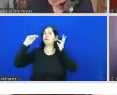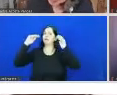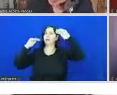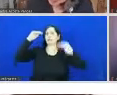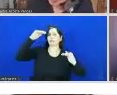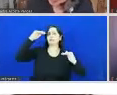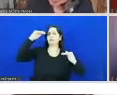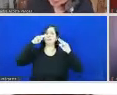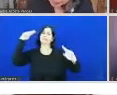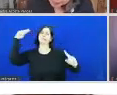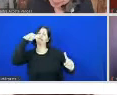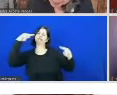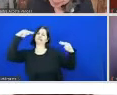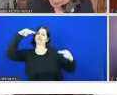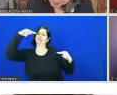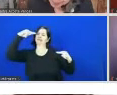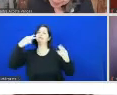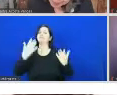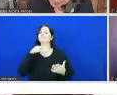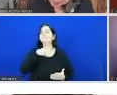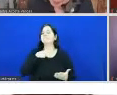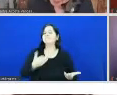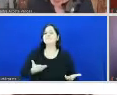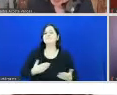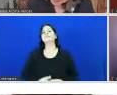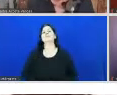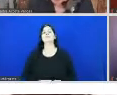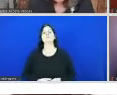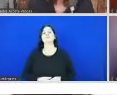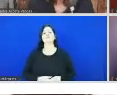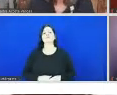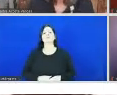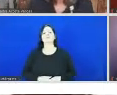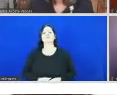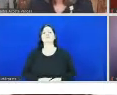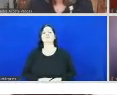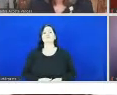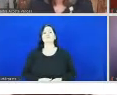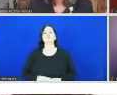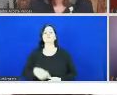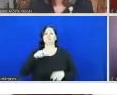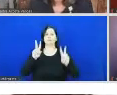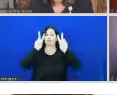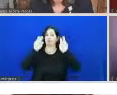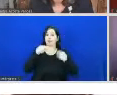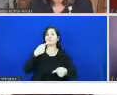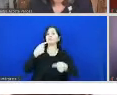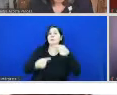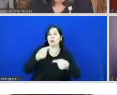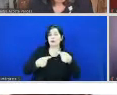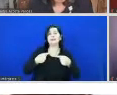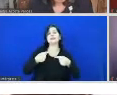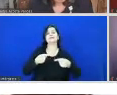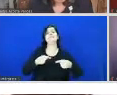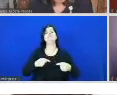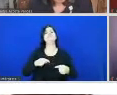be denied to any woman or girl during times of crisis, especially COVID-19.